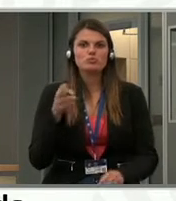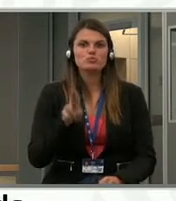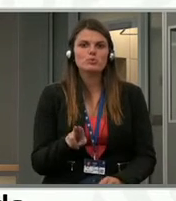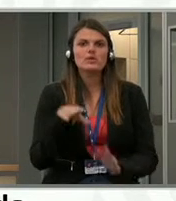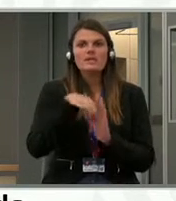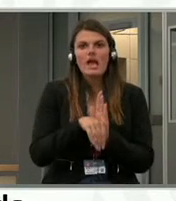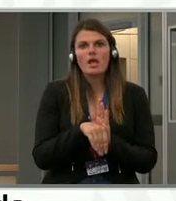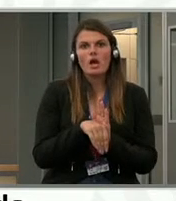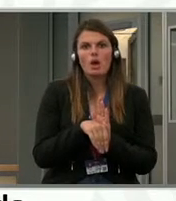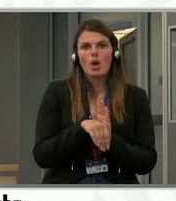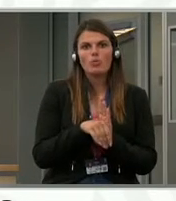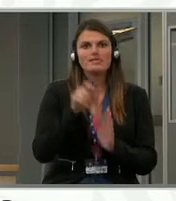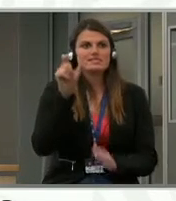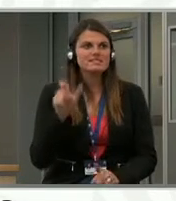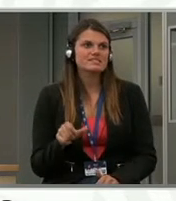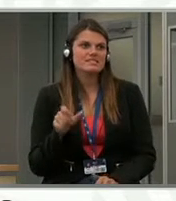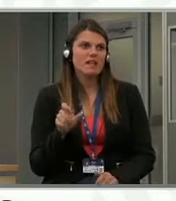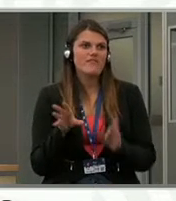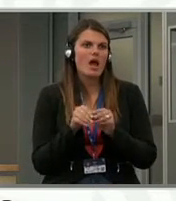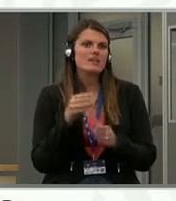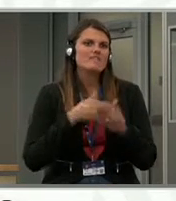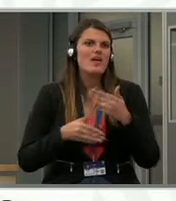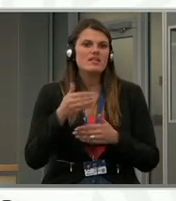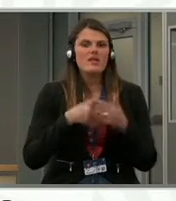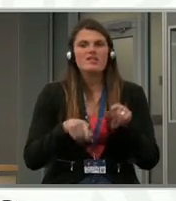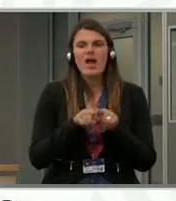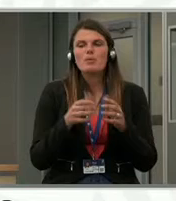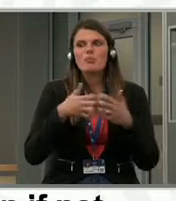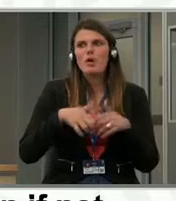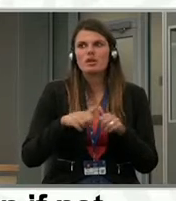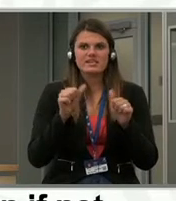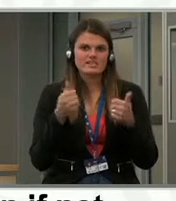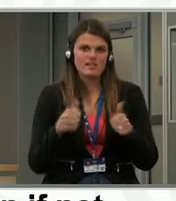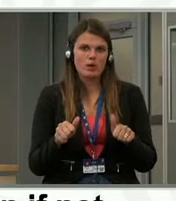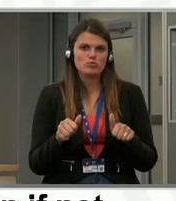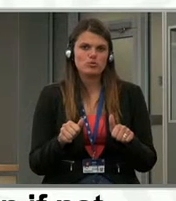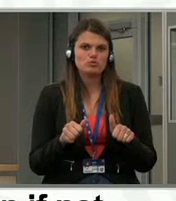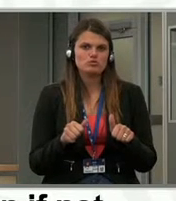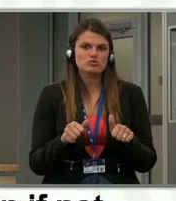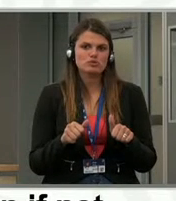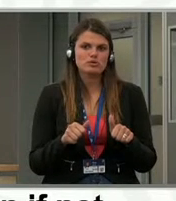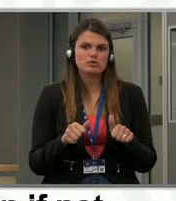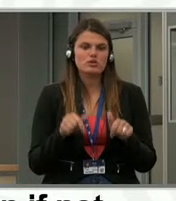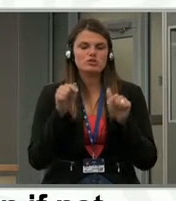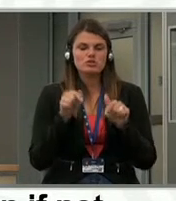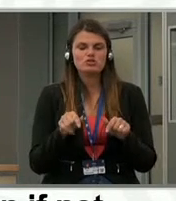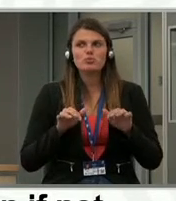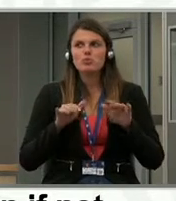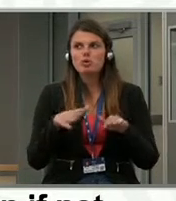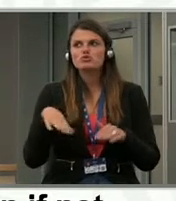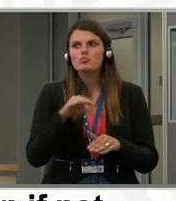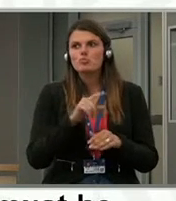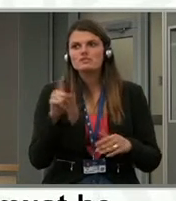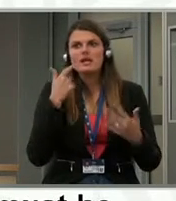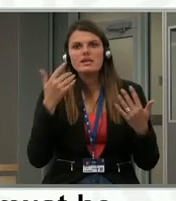policy making. Even if not concluded, this stage of the process must be considered as a strong invitation